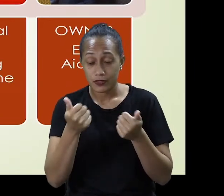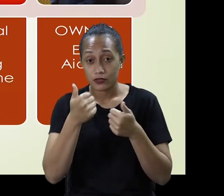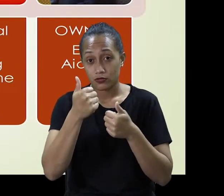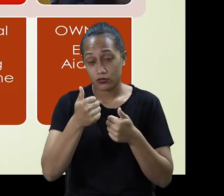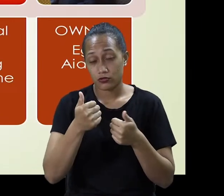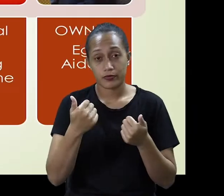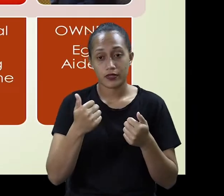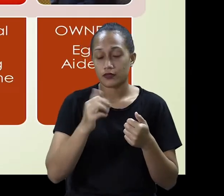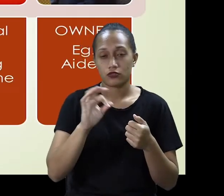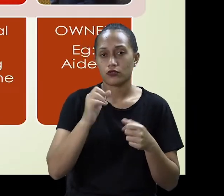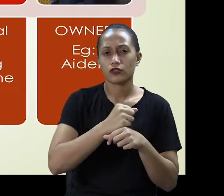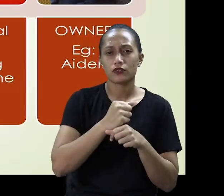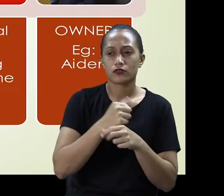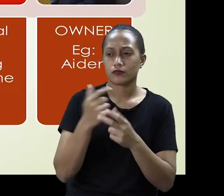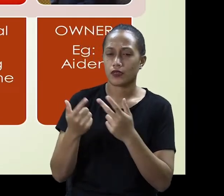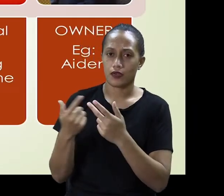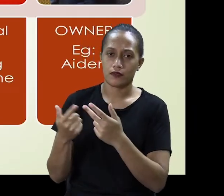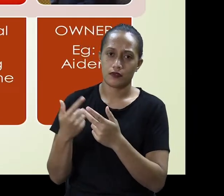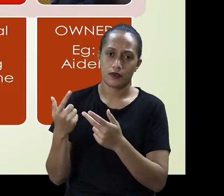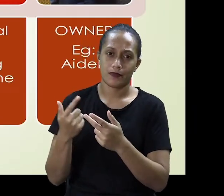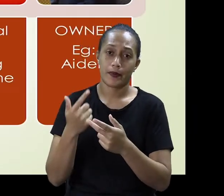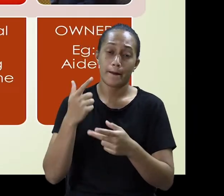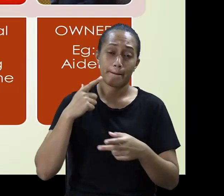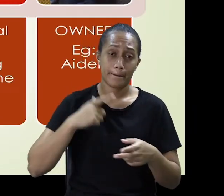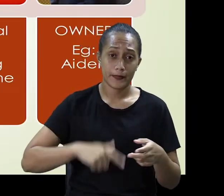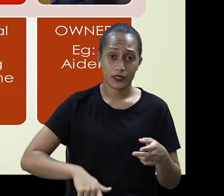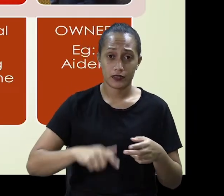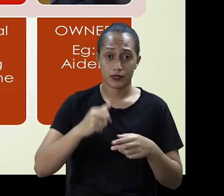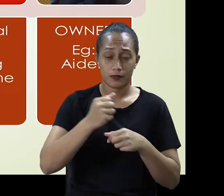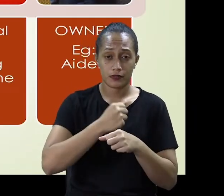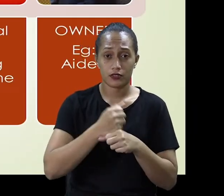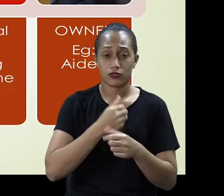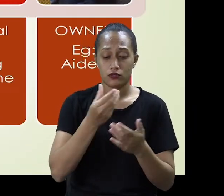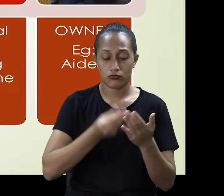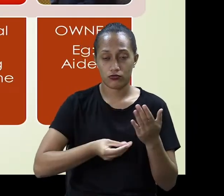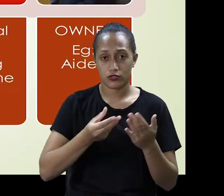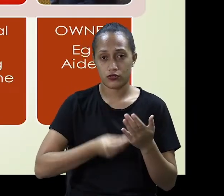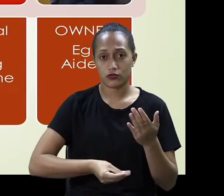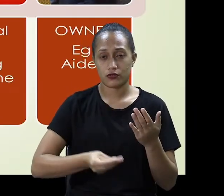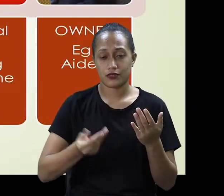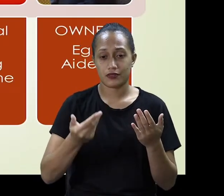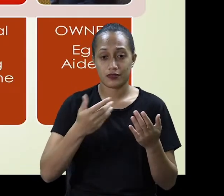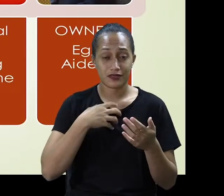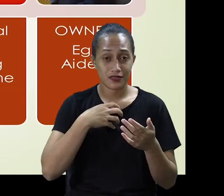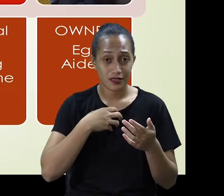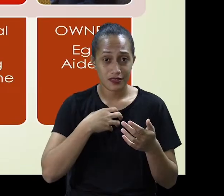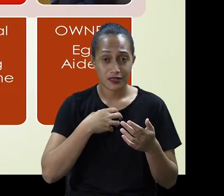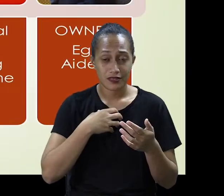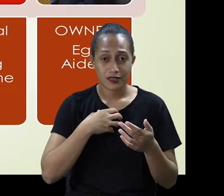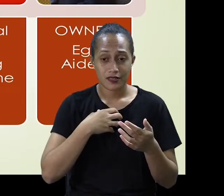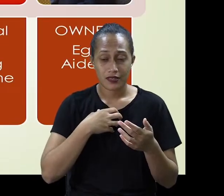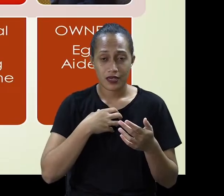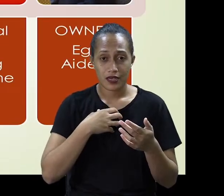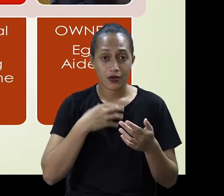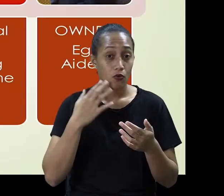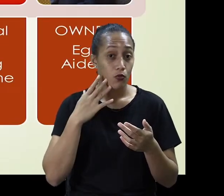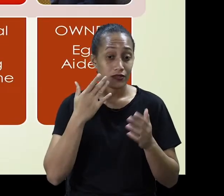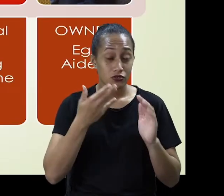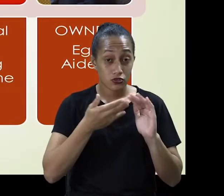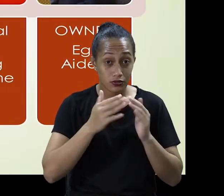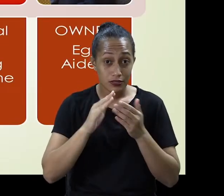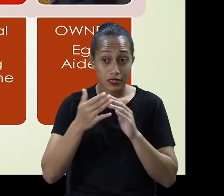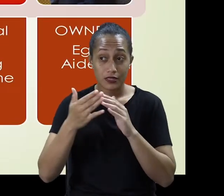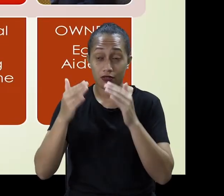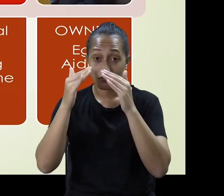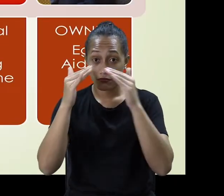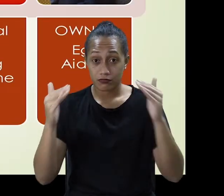it and it's more profitable than other products I know. So the question is, how do I get things for my business